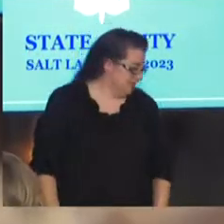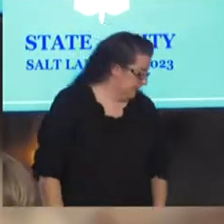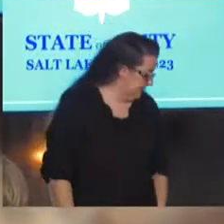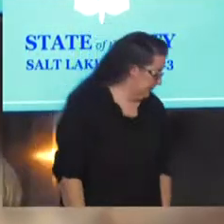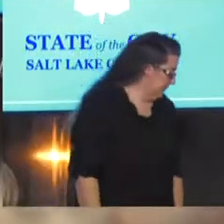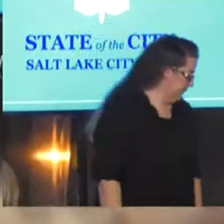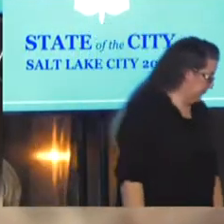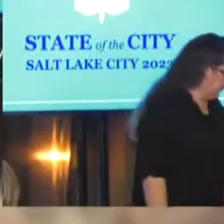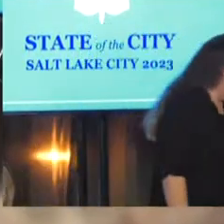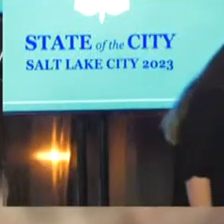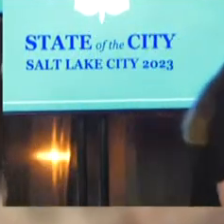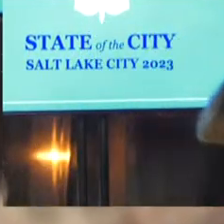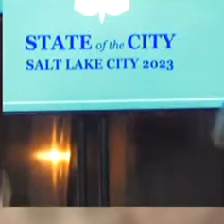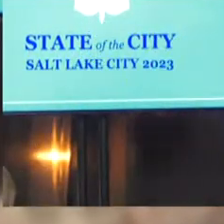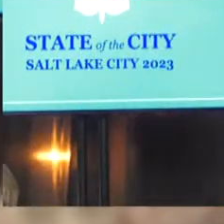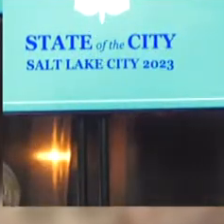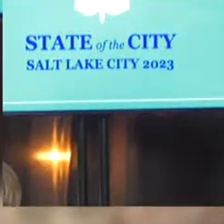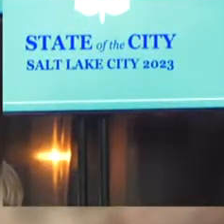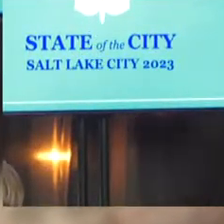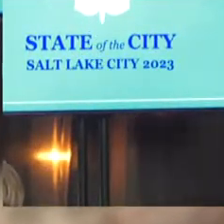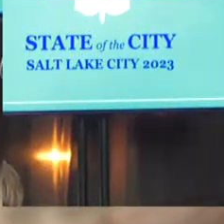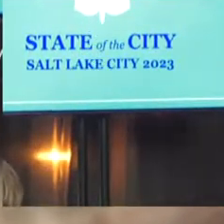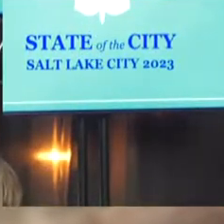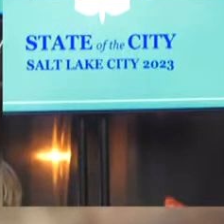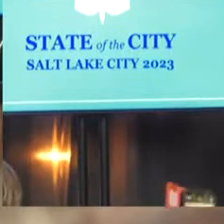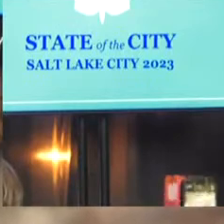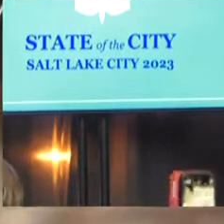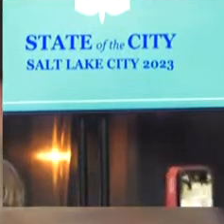I might as well go home. That was just perfect.